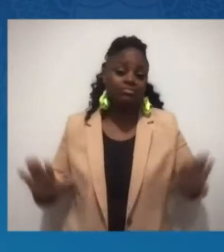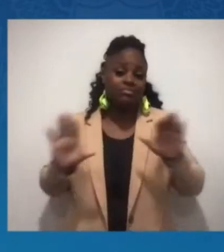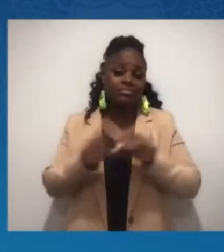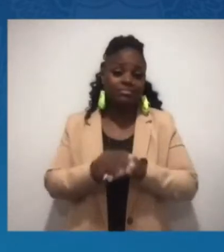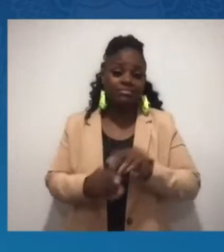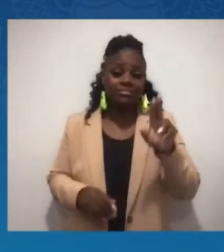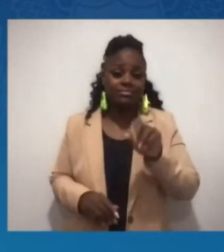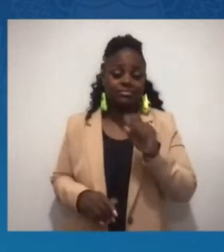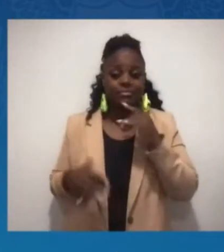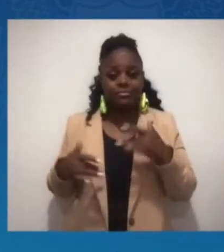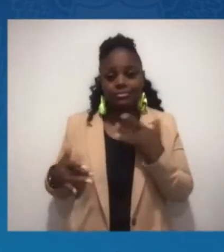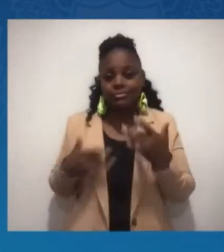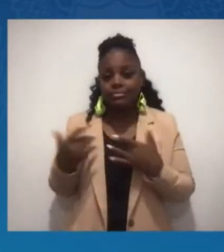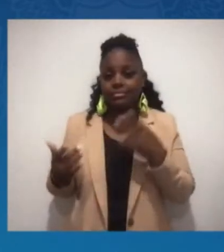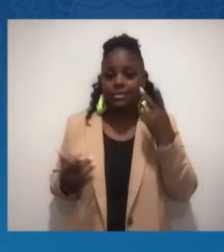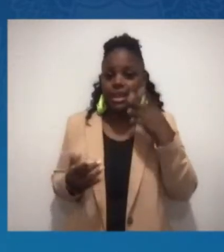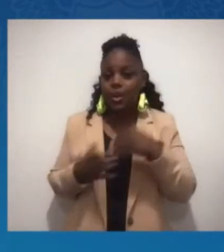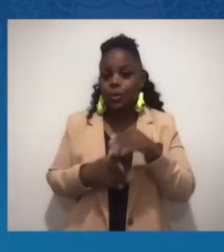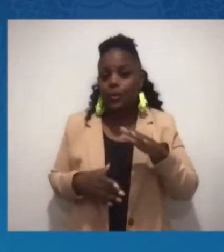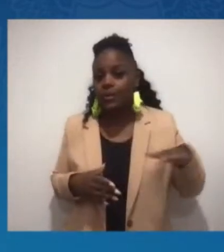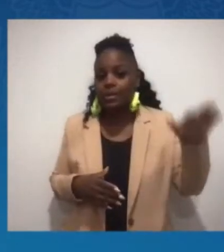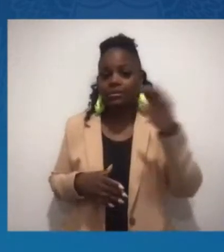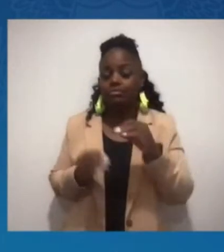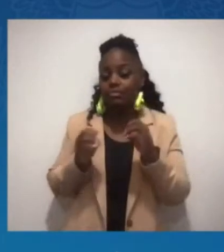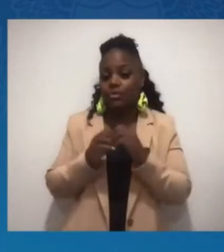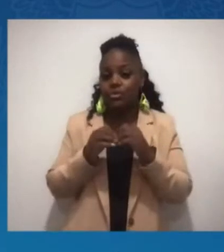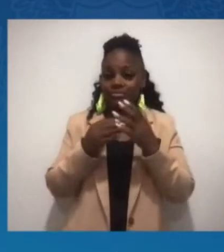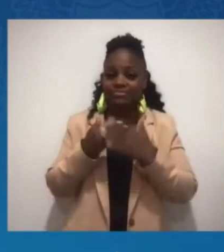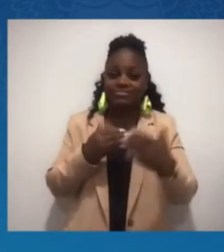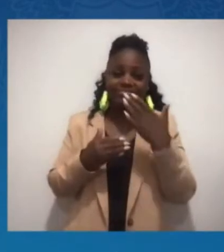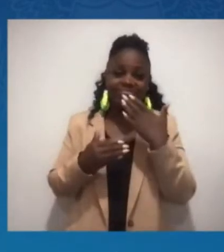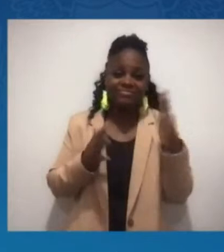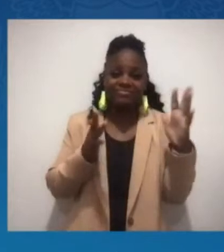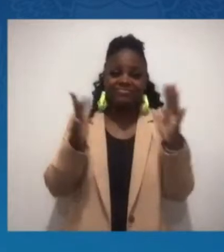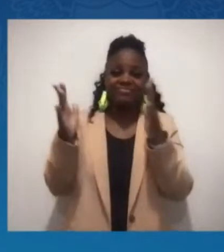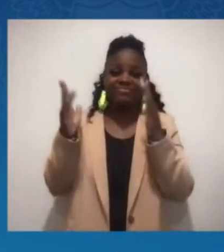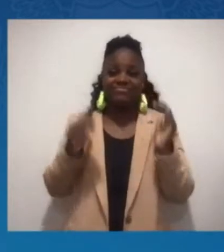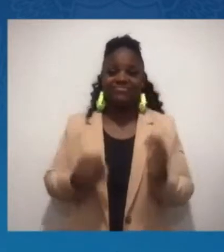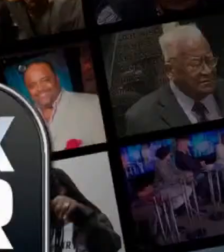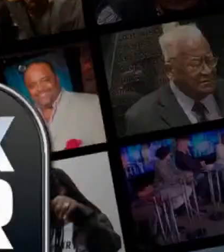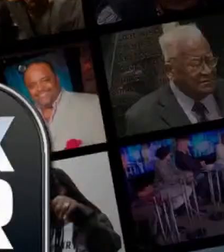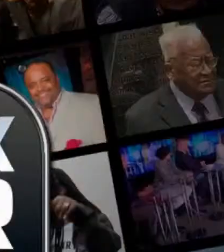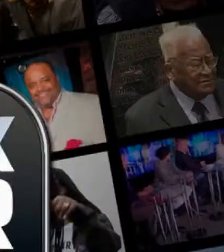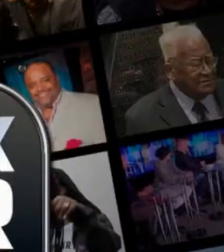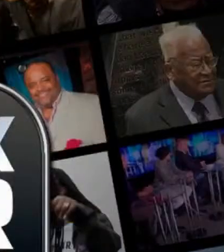Thank you for coming. Thank you all.